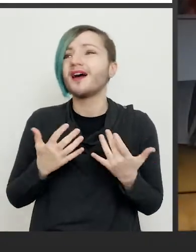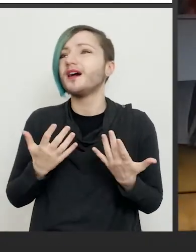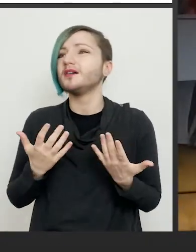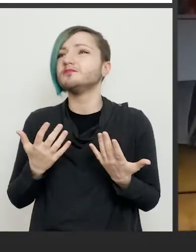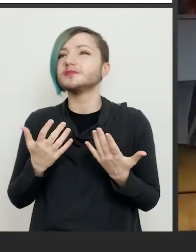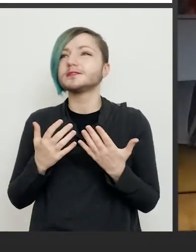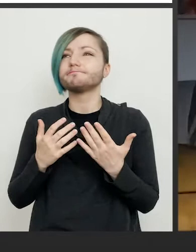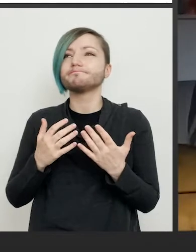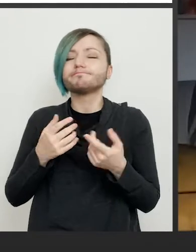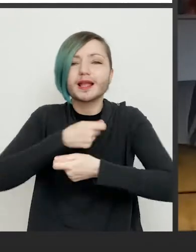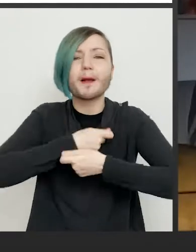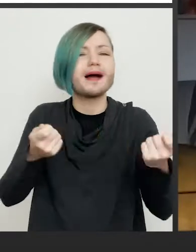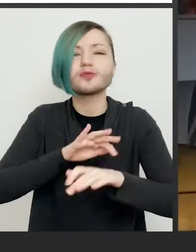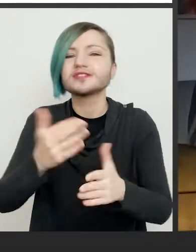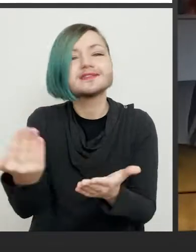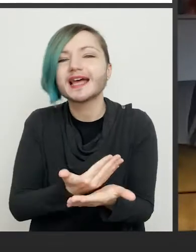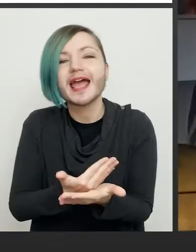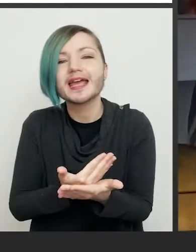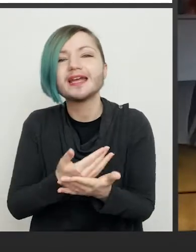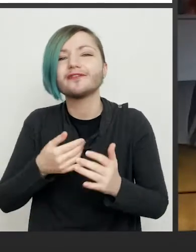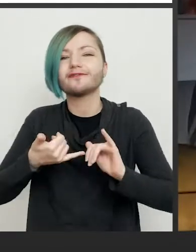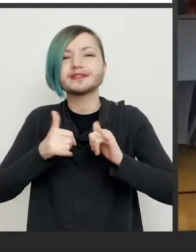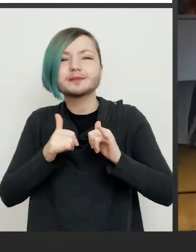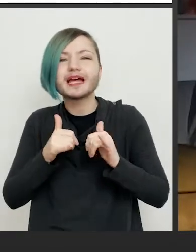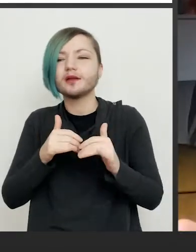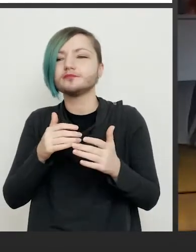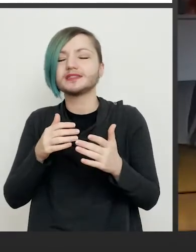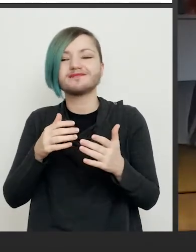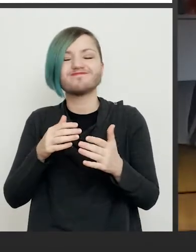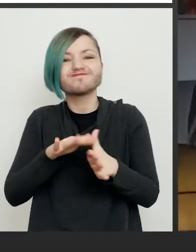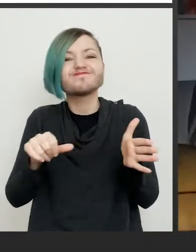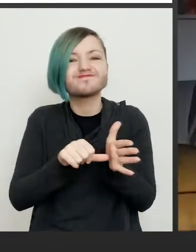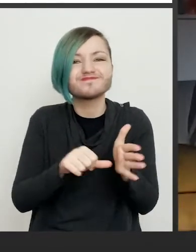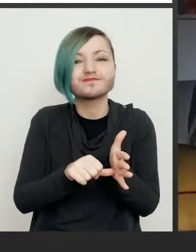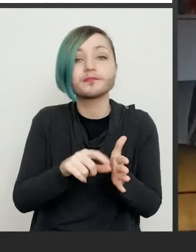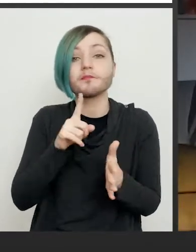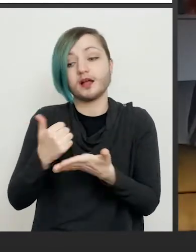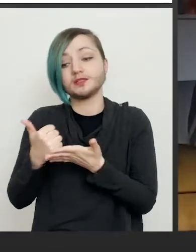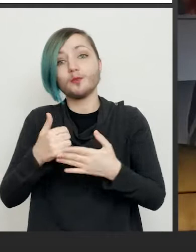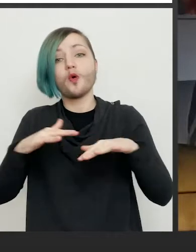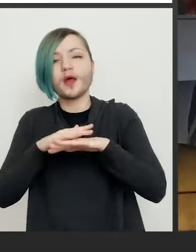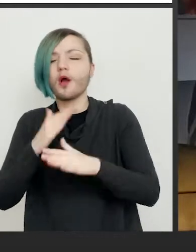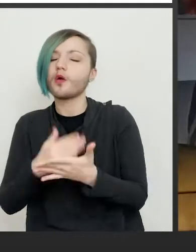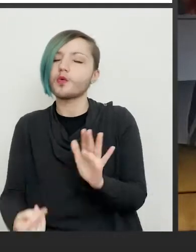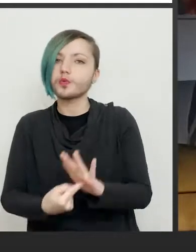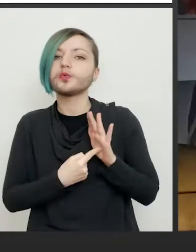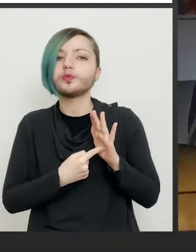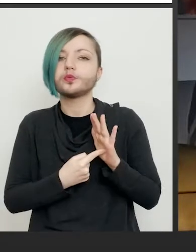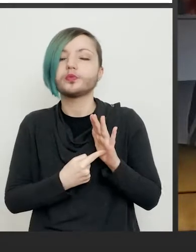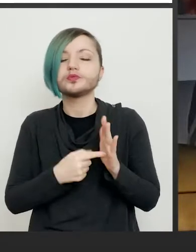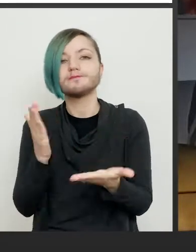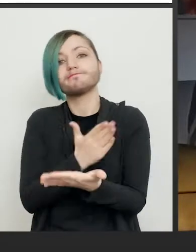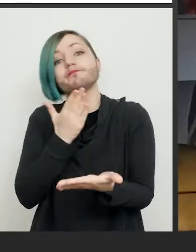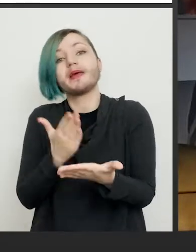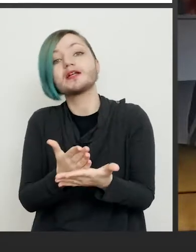necessarily safe for everyone to come out. Sometimes it's a bit difficult. So having some sort of a support network is really, really important, just to make sure